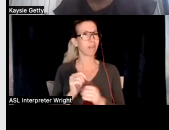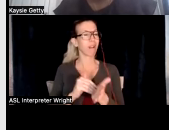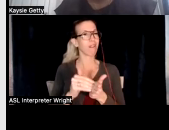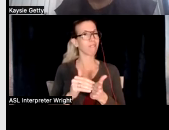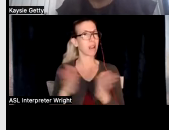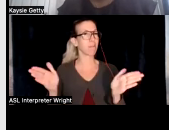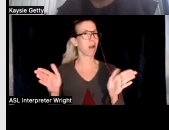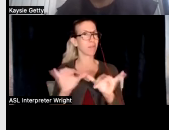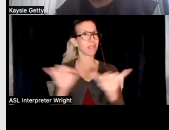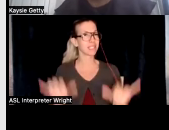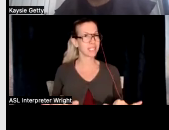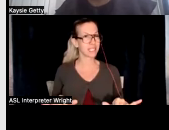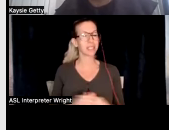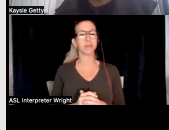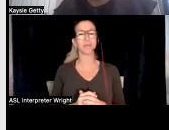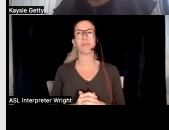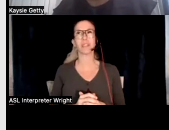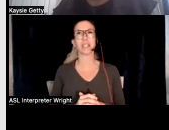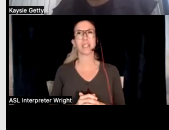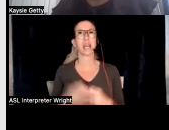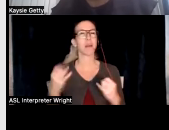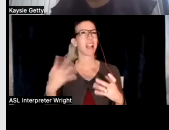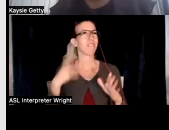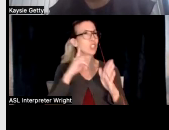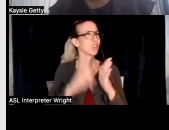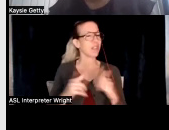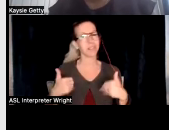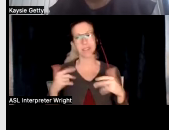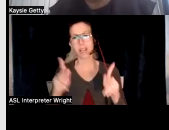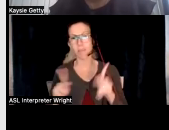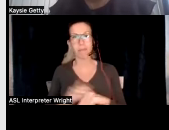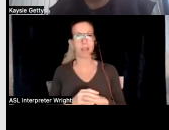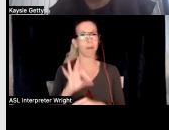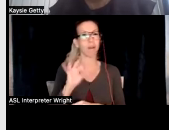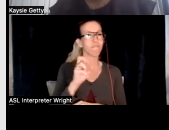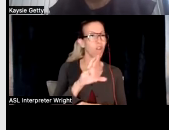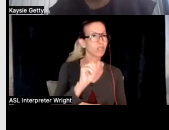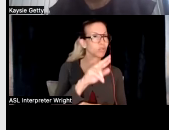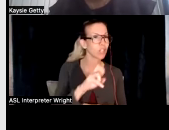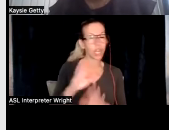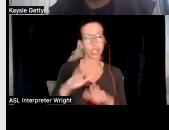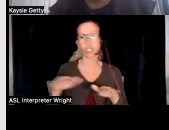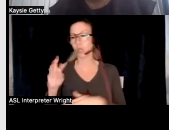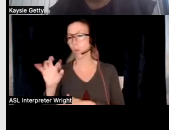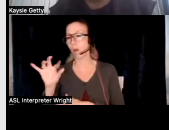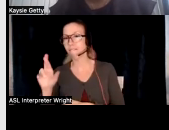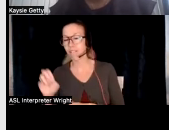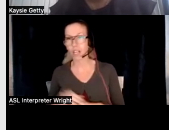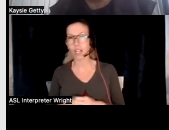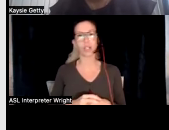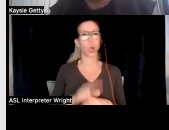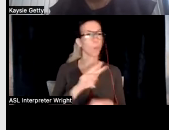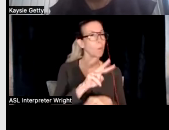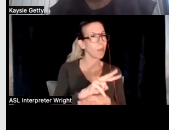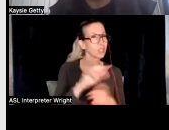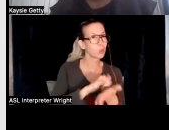that many of you are used to that do a lot of surveillance of young people. So foster care and child welfare. We worked with probation in New York City. We've worked with